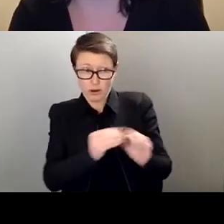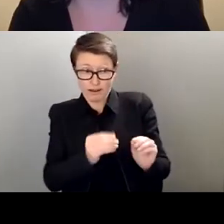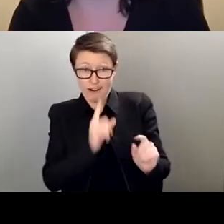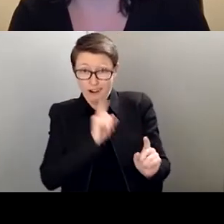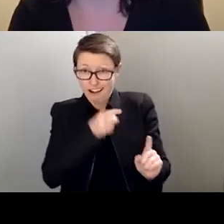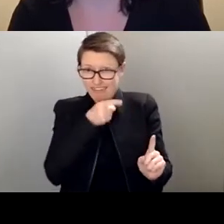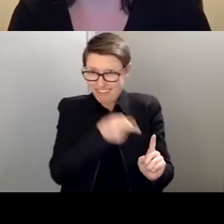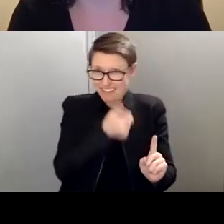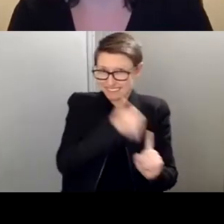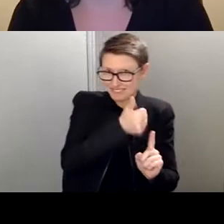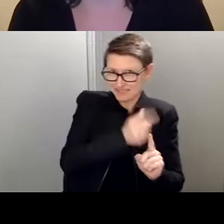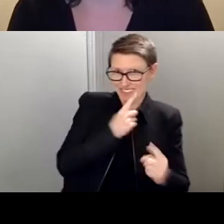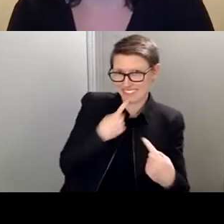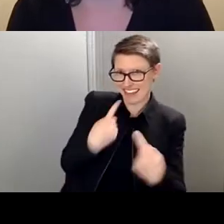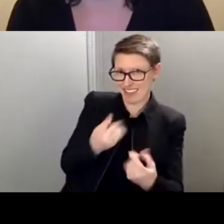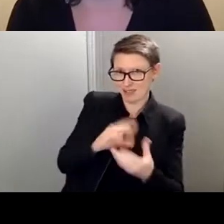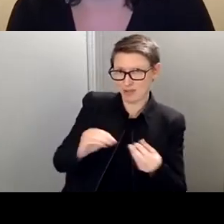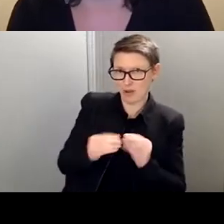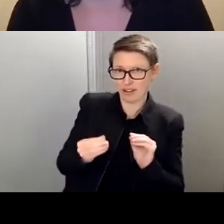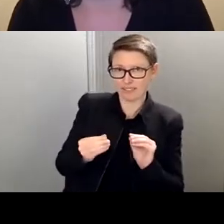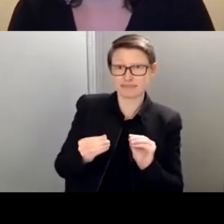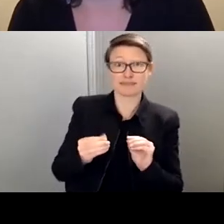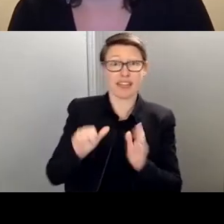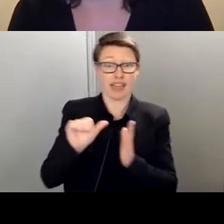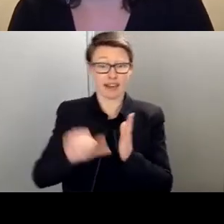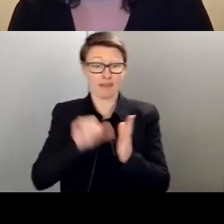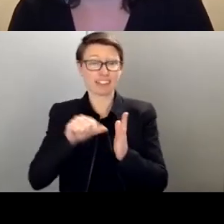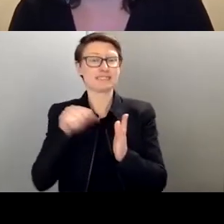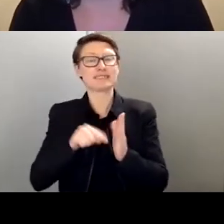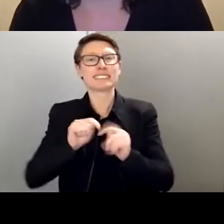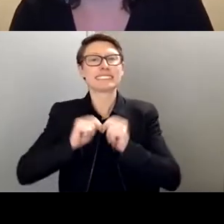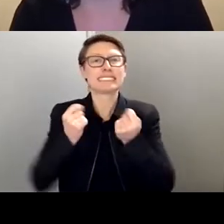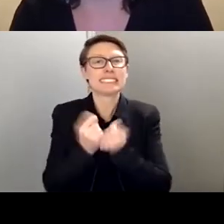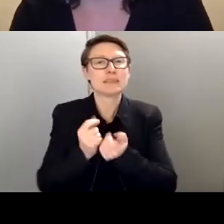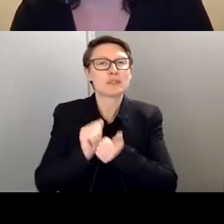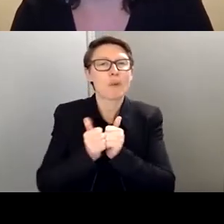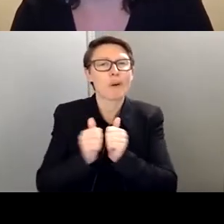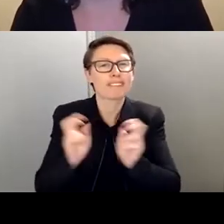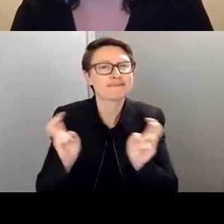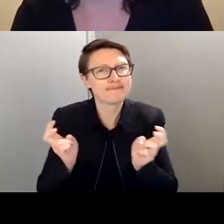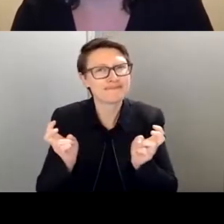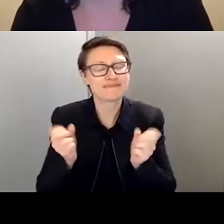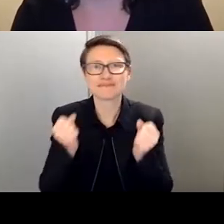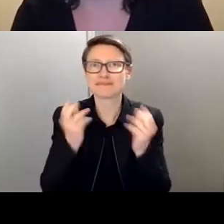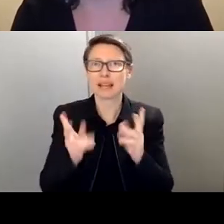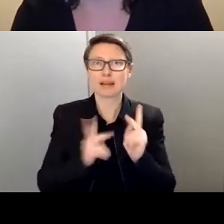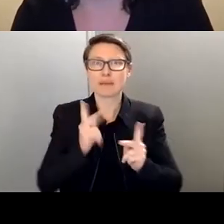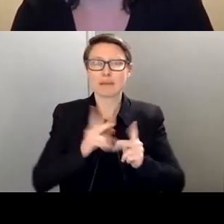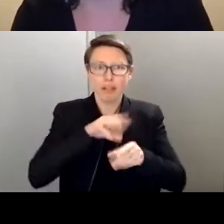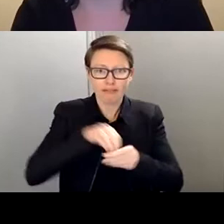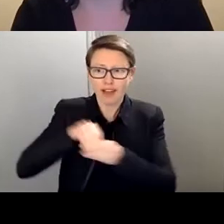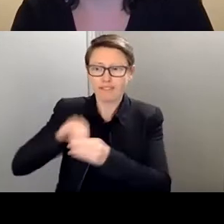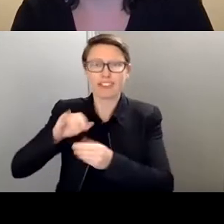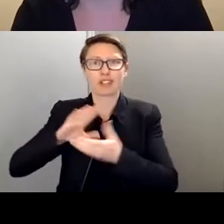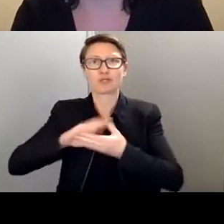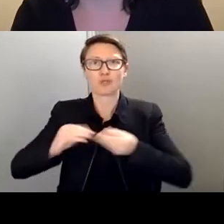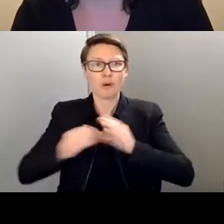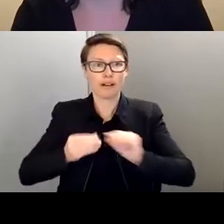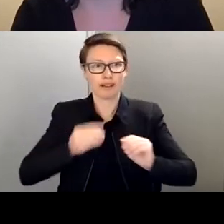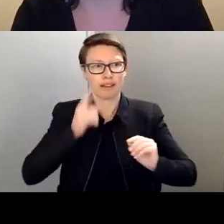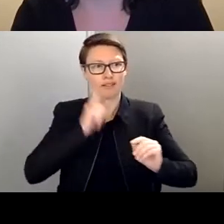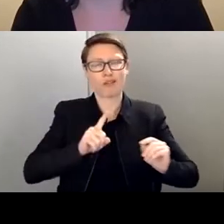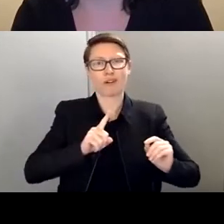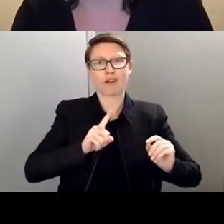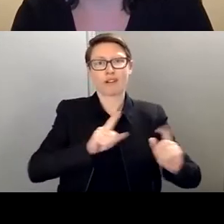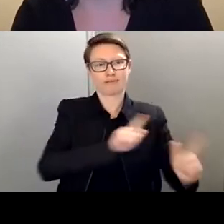Animation is a team sport. There's a lot of people that touch the story at different points, whether it's the writer or the director or